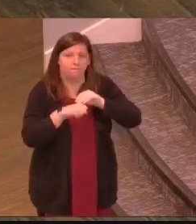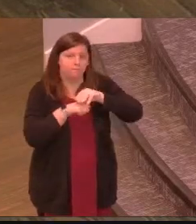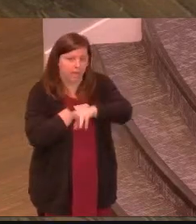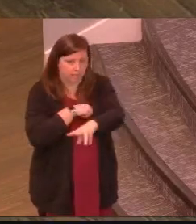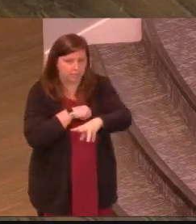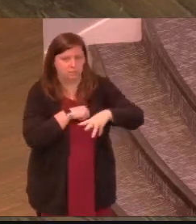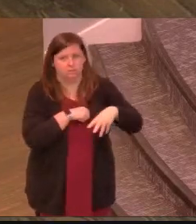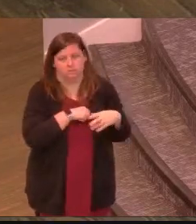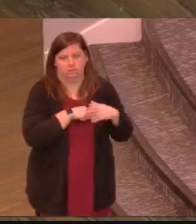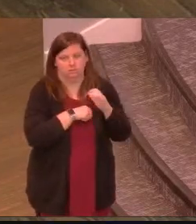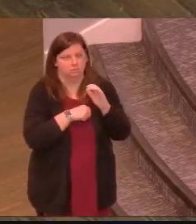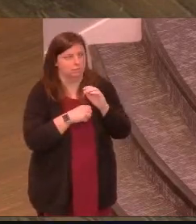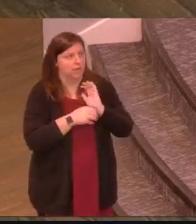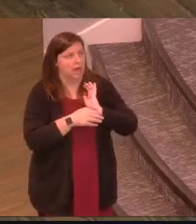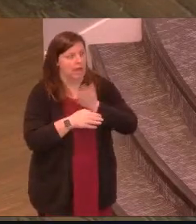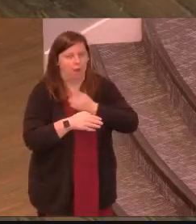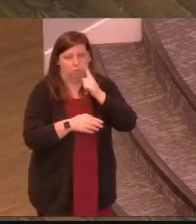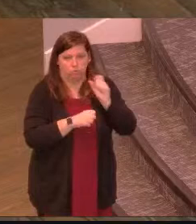calendar.